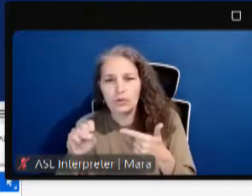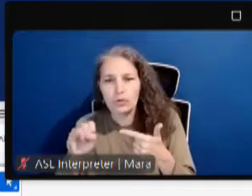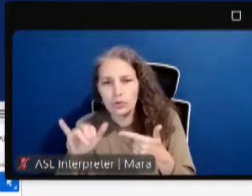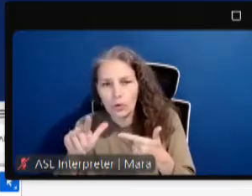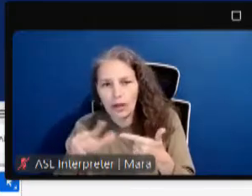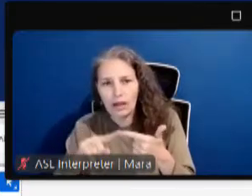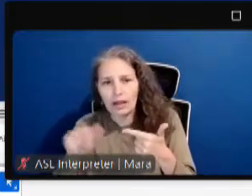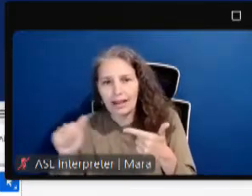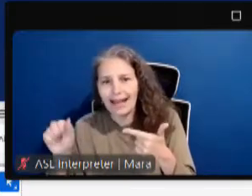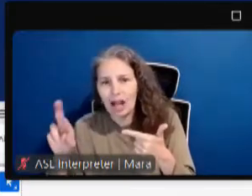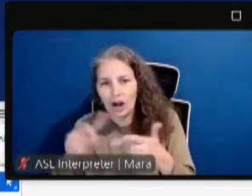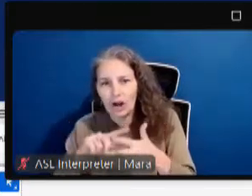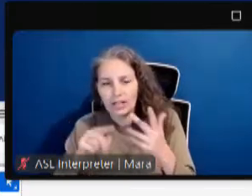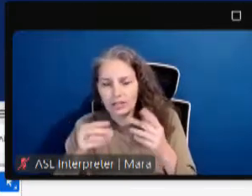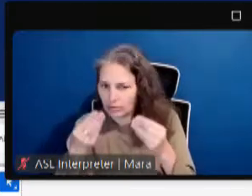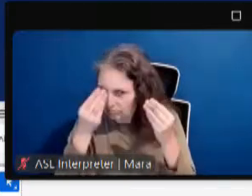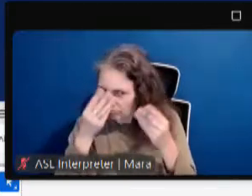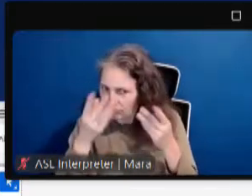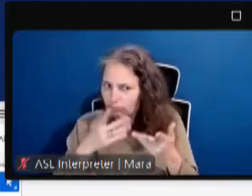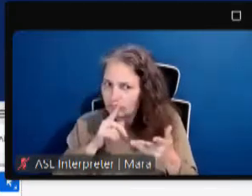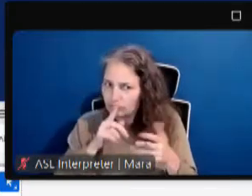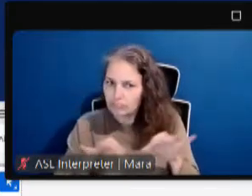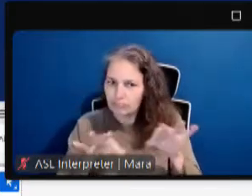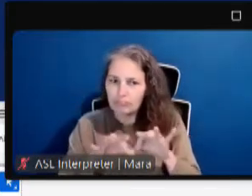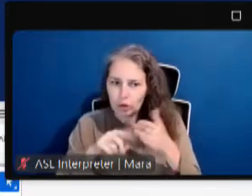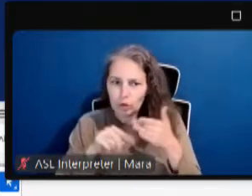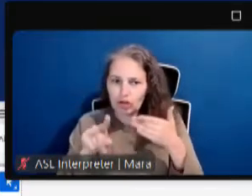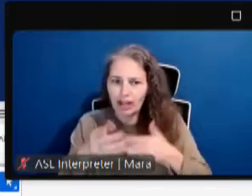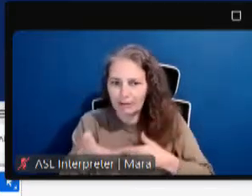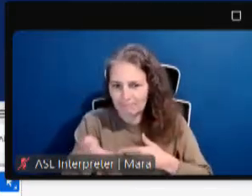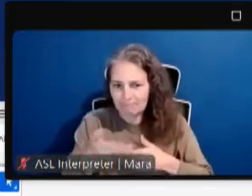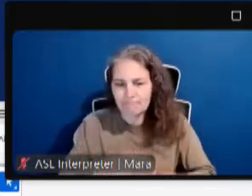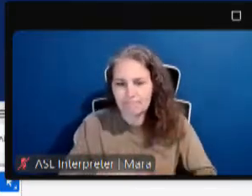to check out. All right, next slide, please.